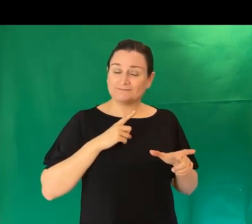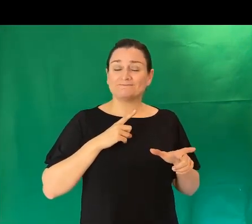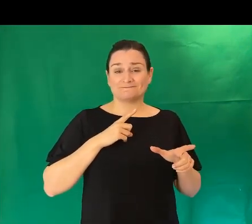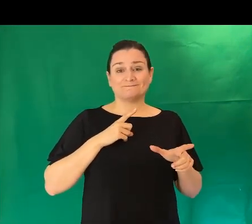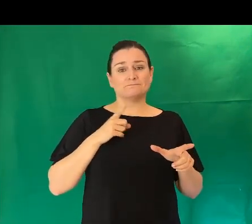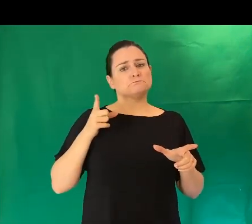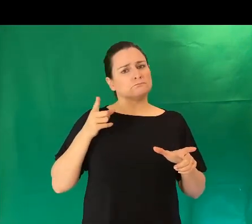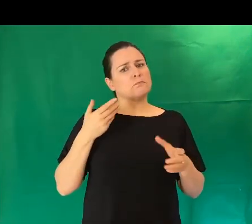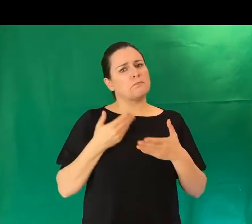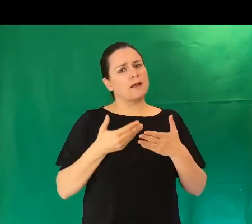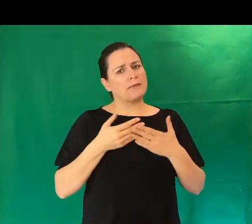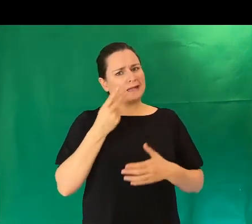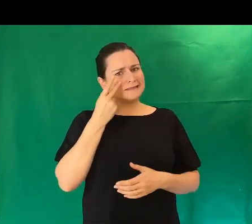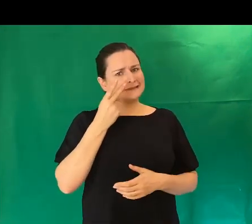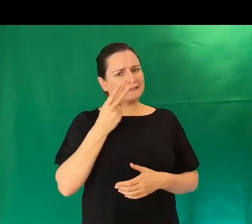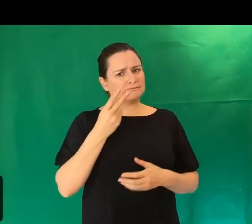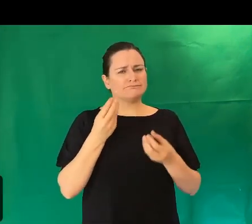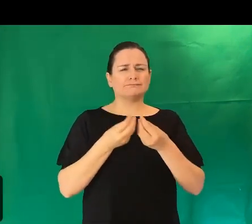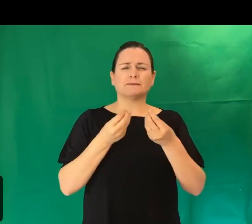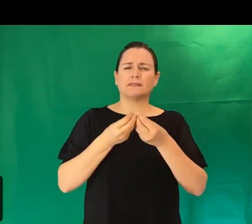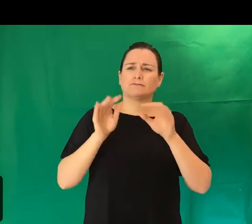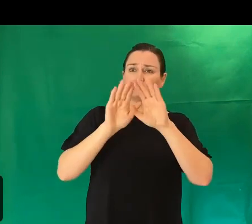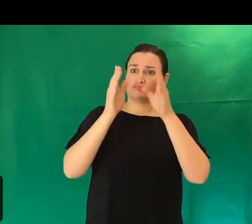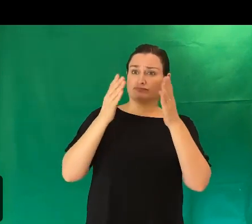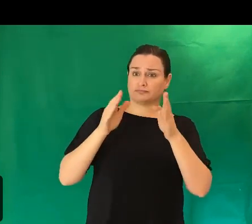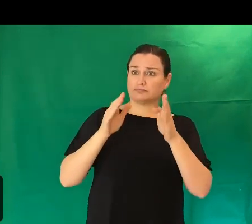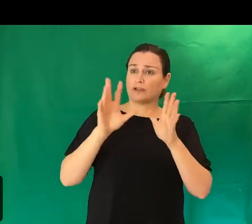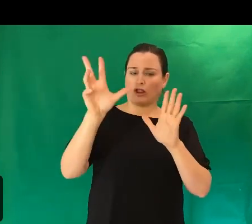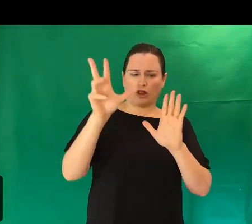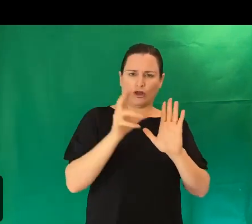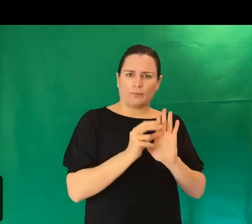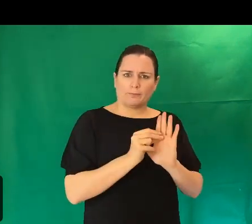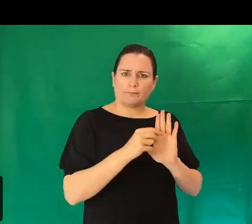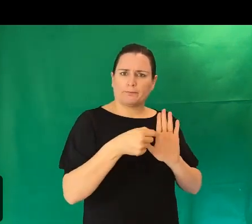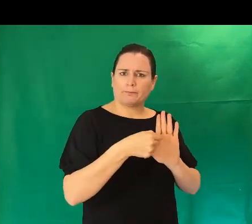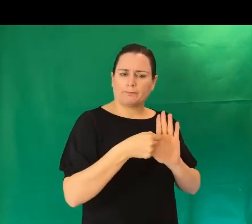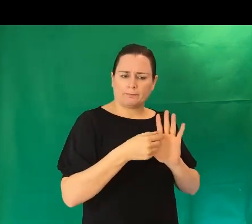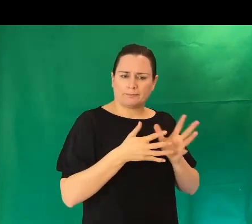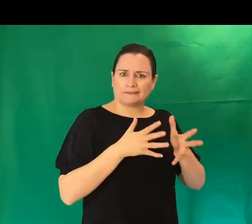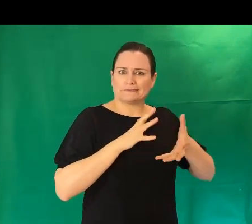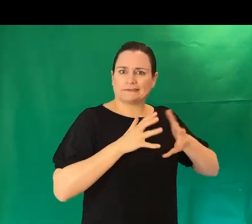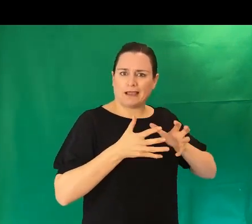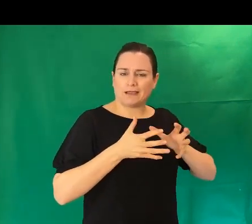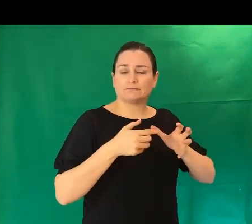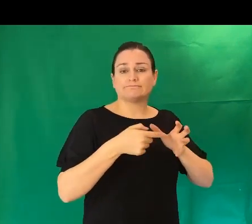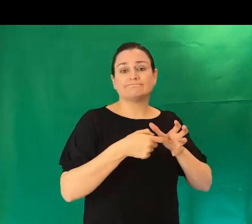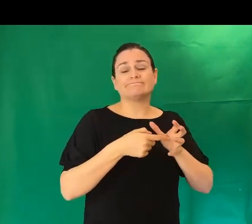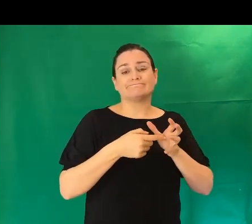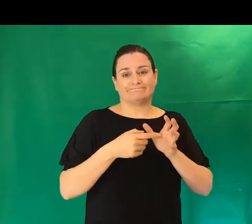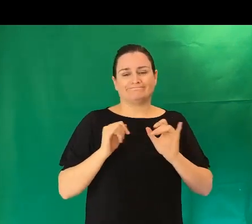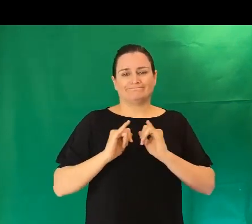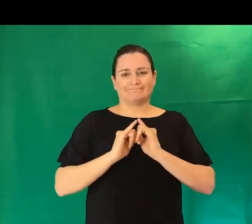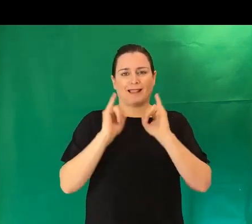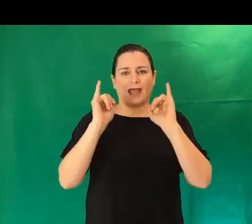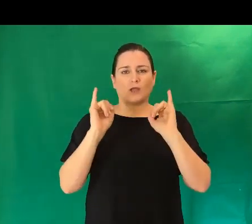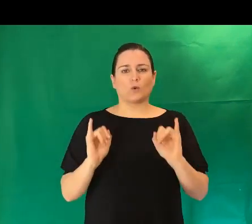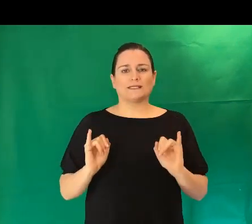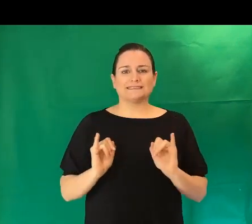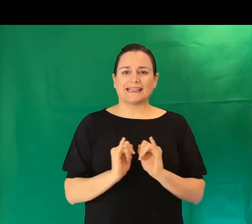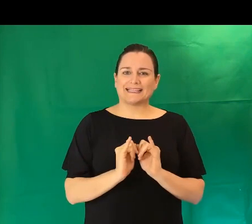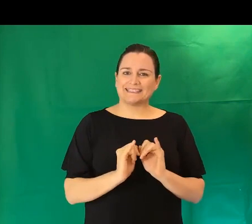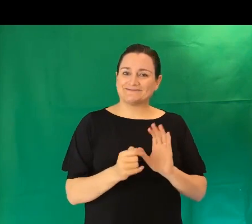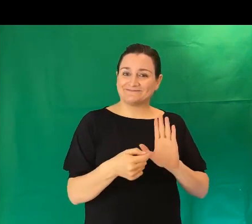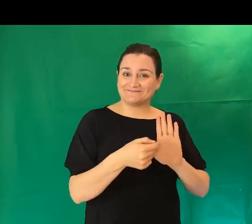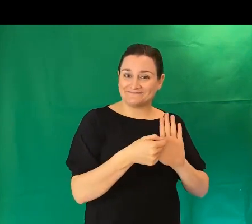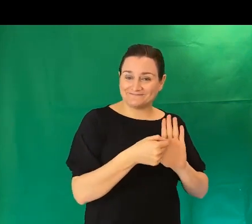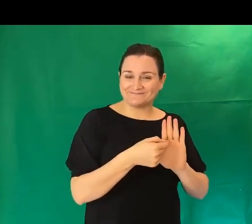between a language and what it is representing in the visual modality. So iconicity, then,